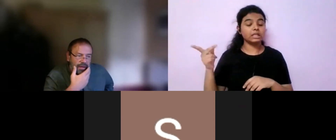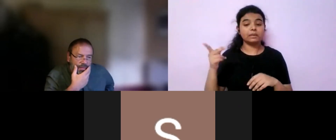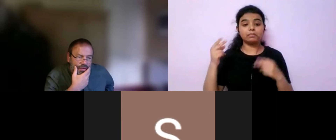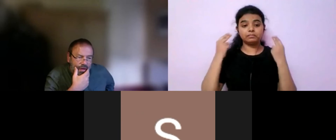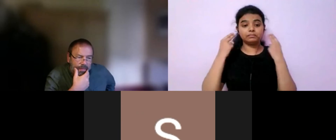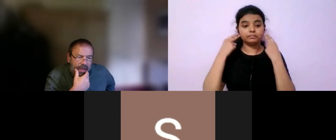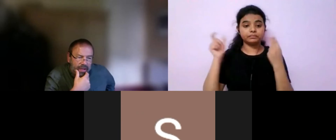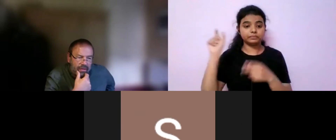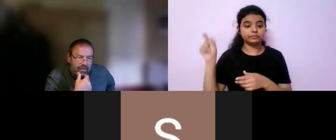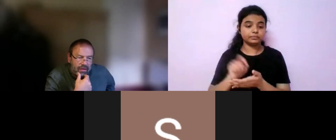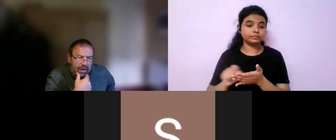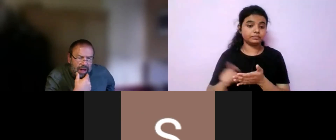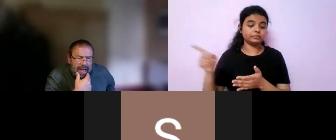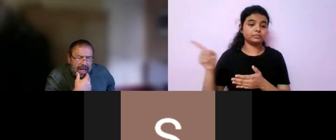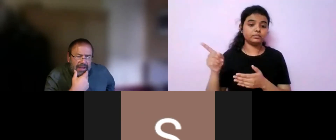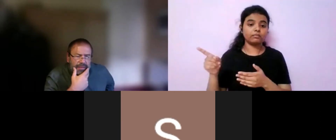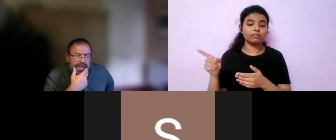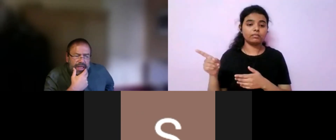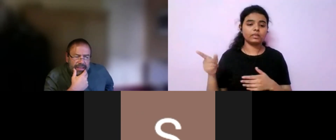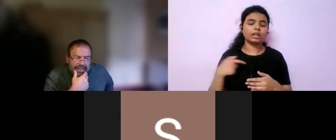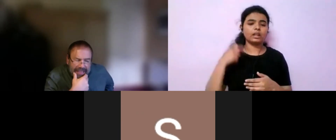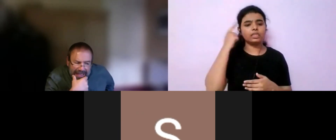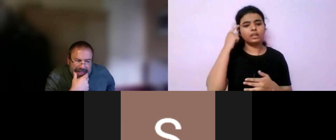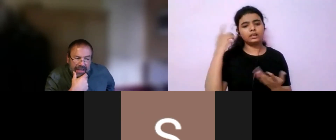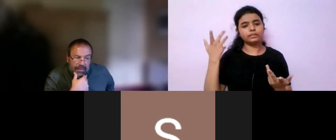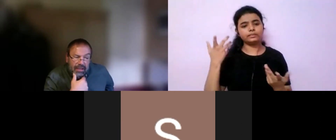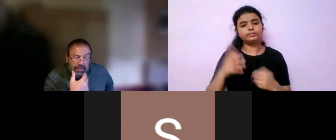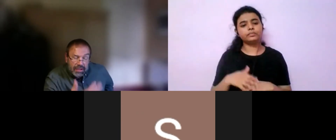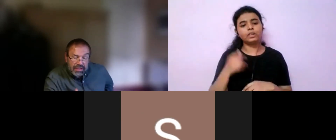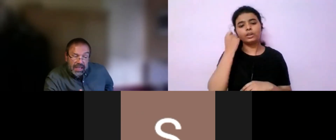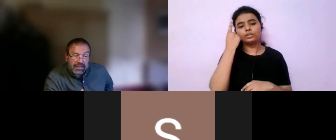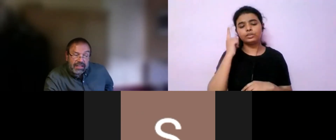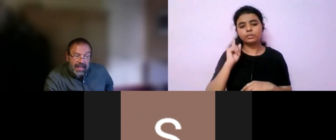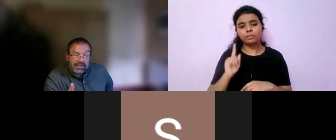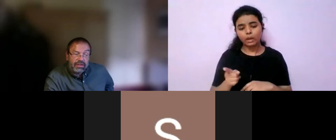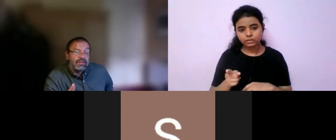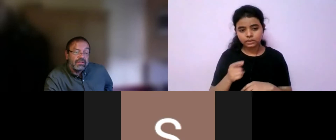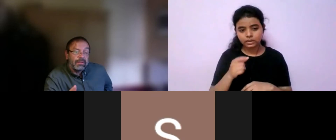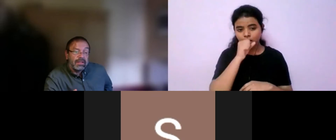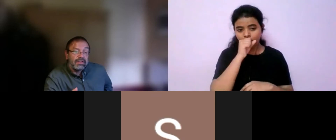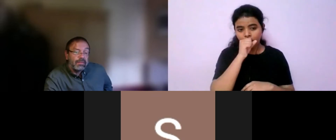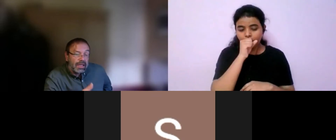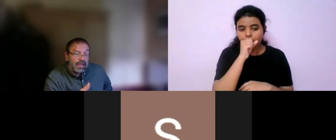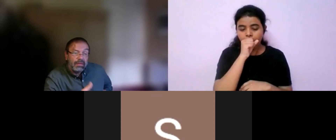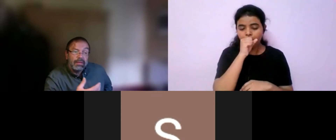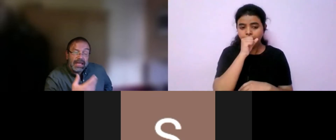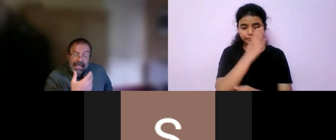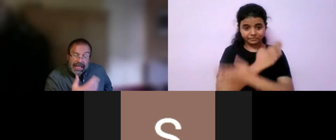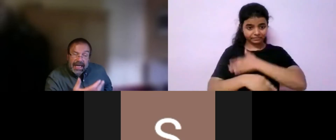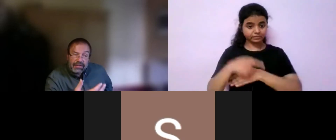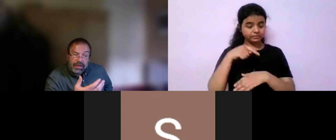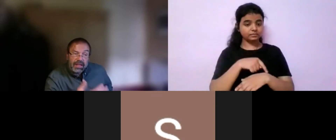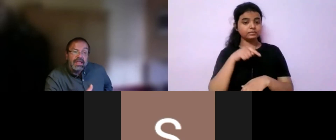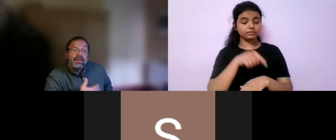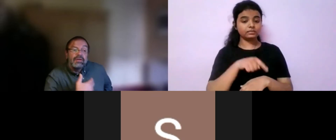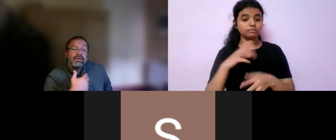for example Judith Butler uses a lot, and I think we could understand that, and we can critique our stance on disability. We can go away, we can